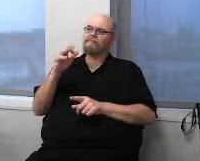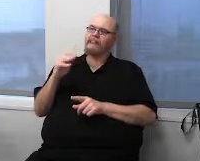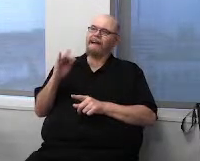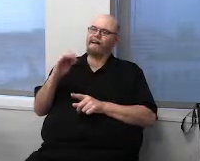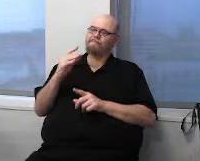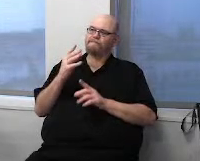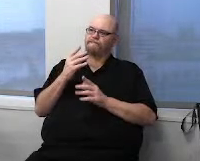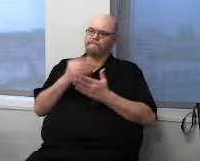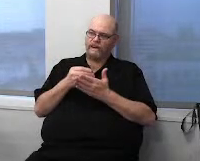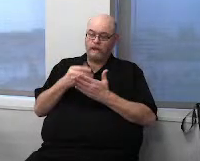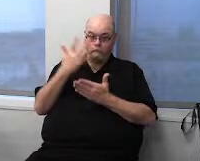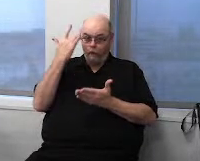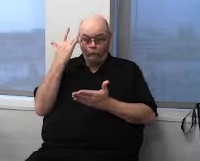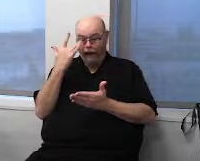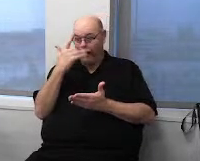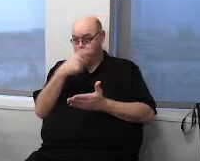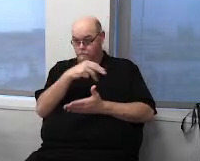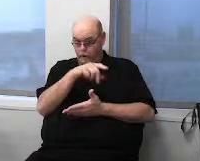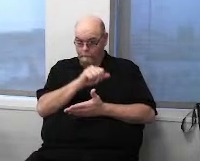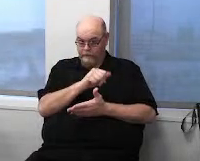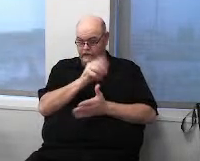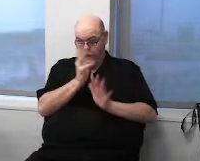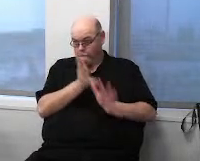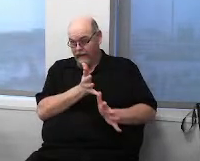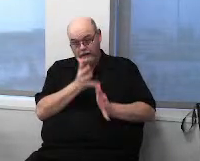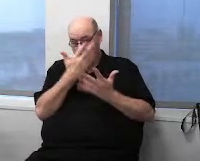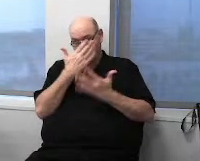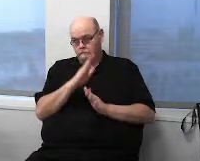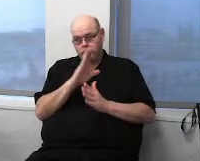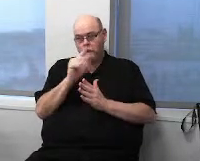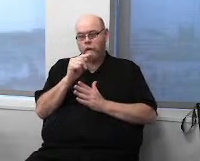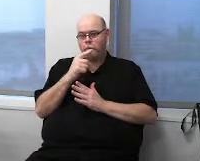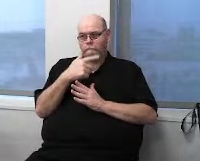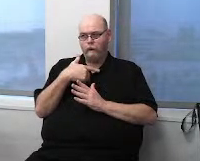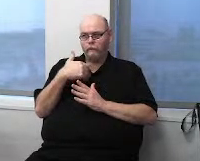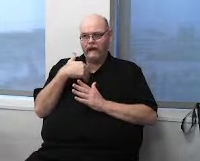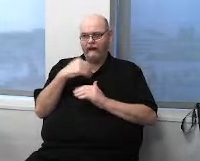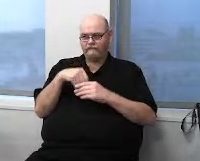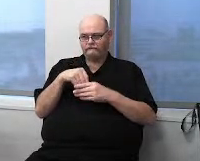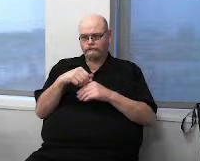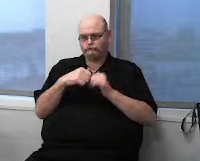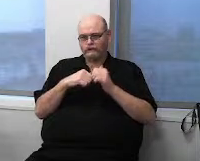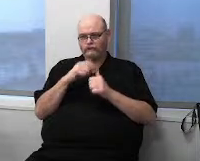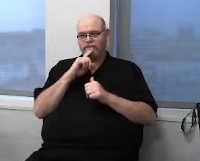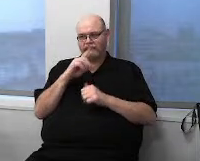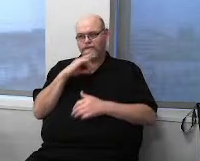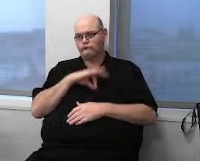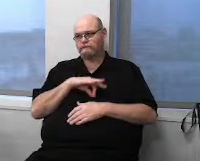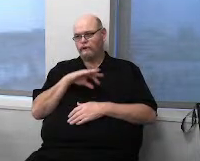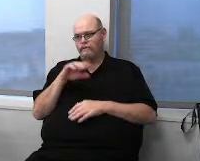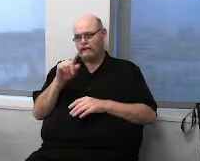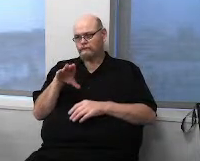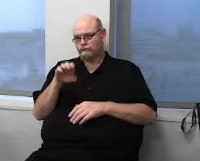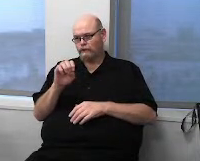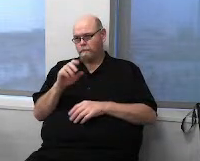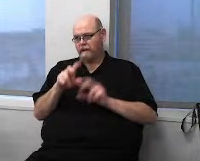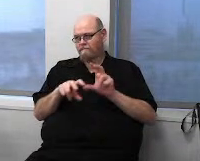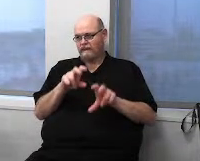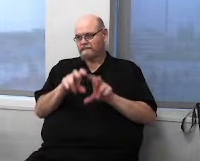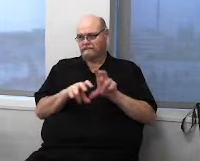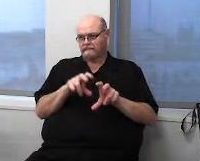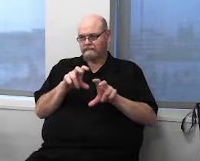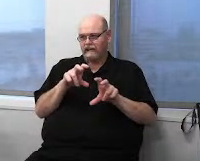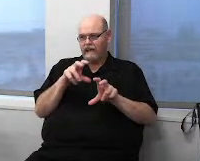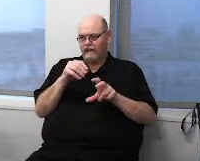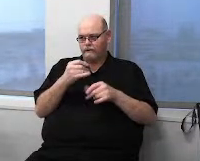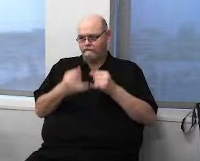because of lack of funding. I cannot state why they did it. I can only state that we have infrastructure there that is useful, that should be able to